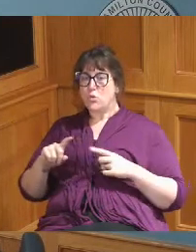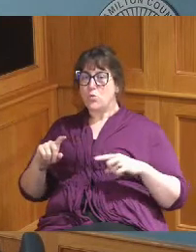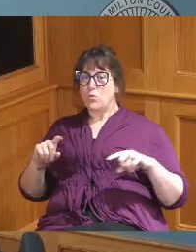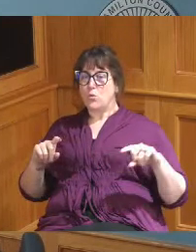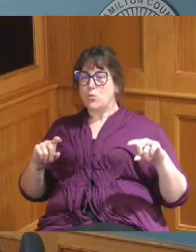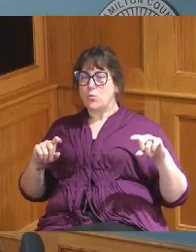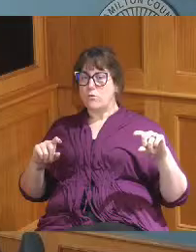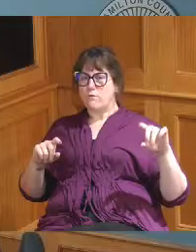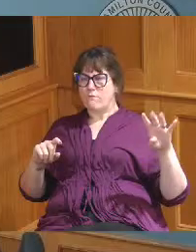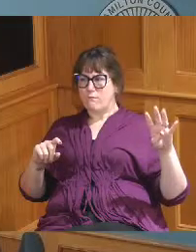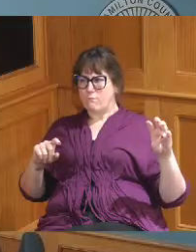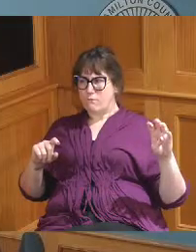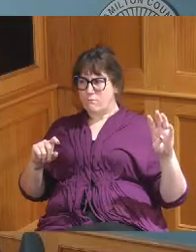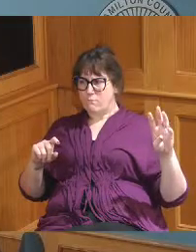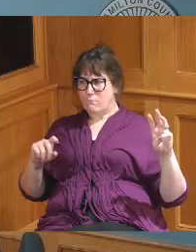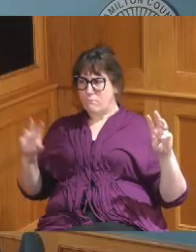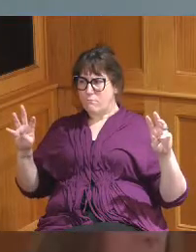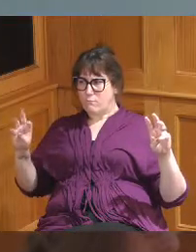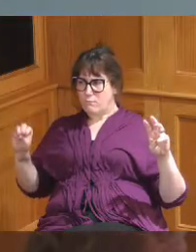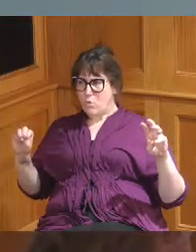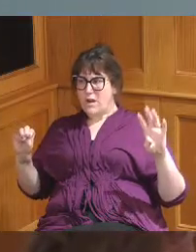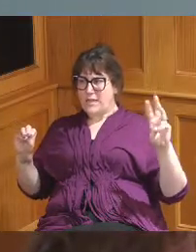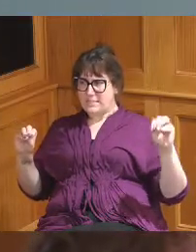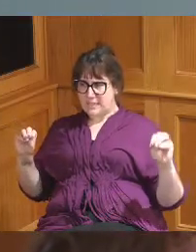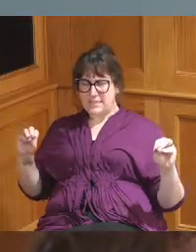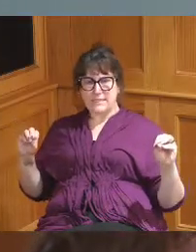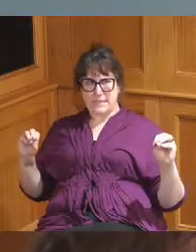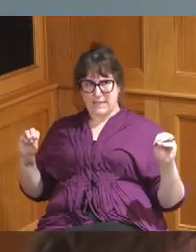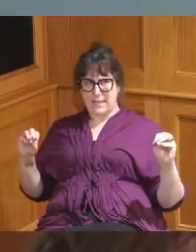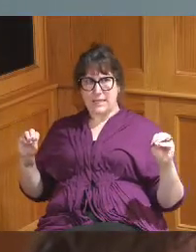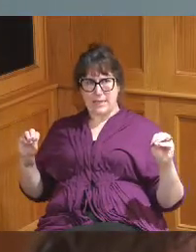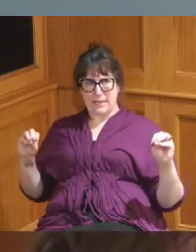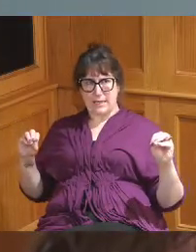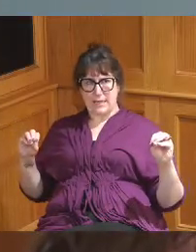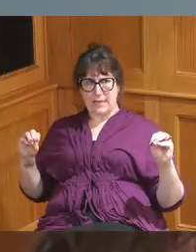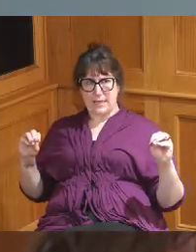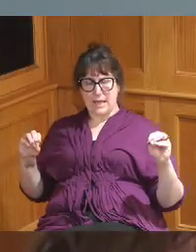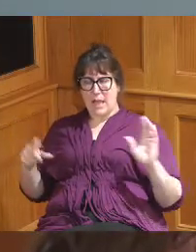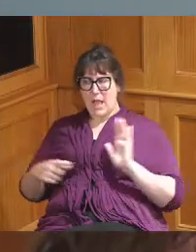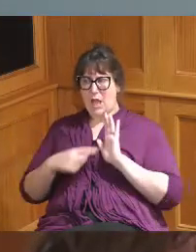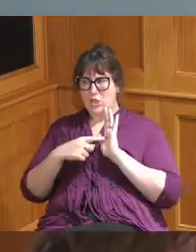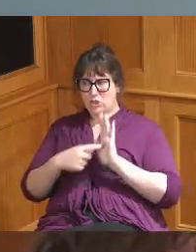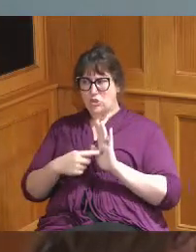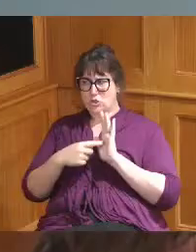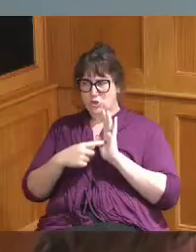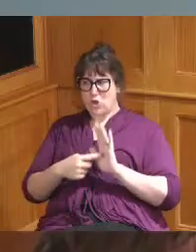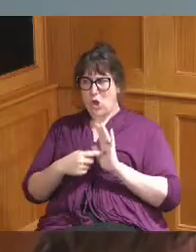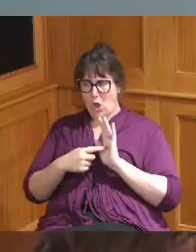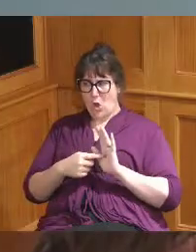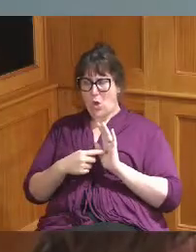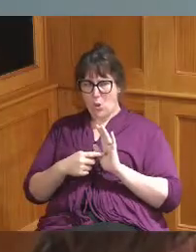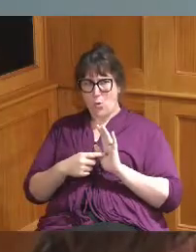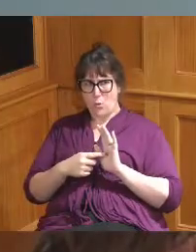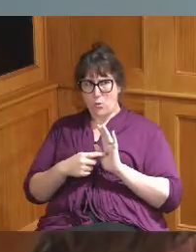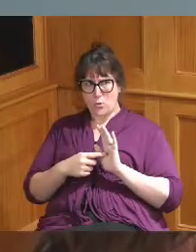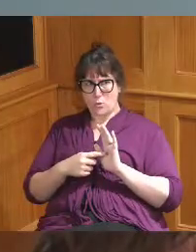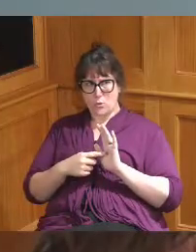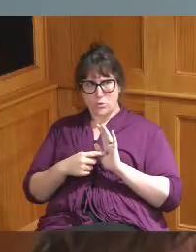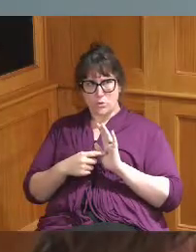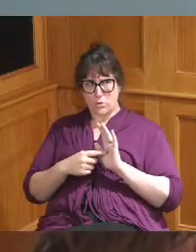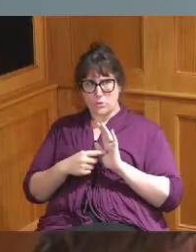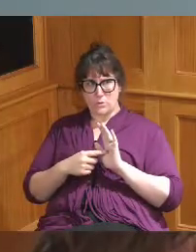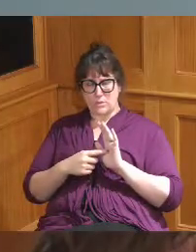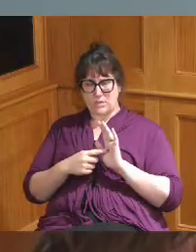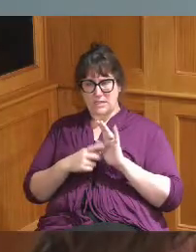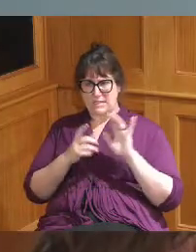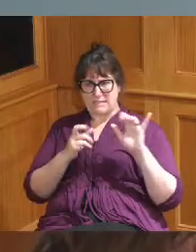industry standards. So we're just moving in a direction that probably reflects where we're at and reflects what everyone else is doing. Like, it makes a lot